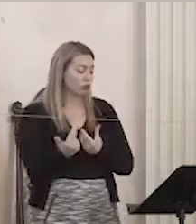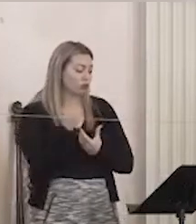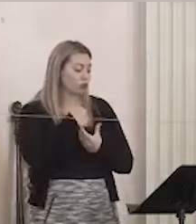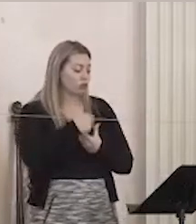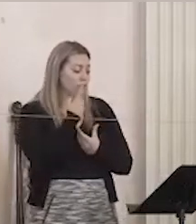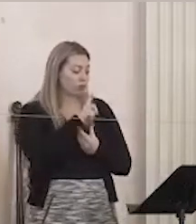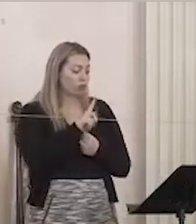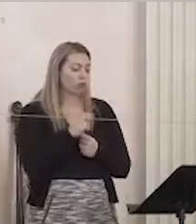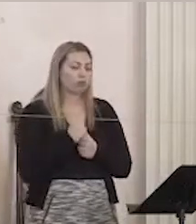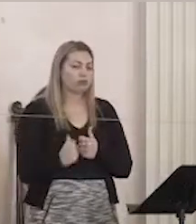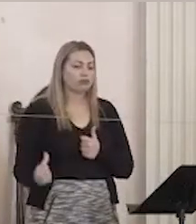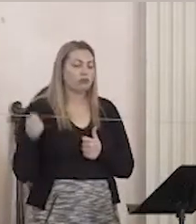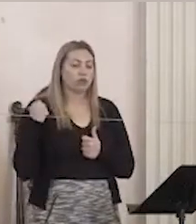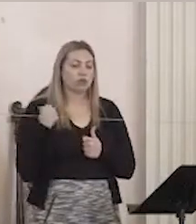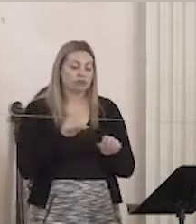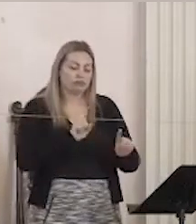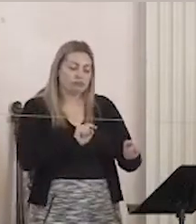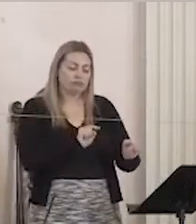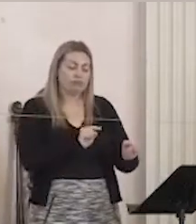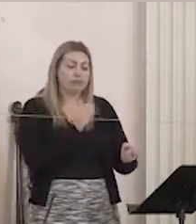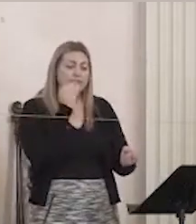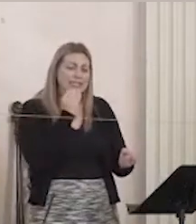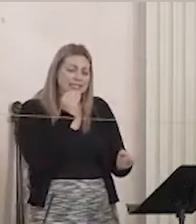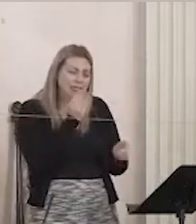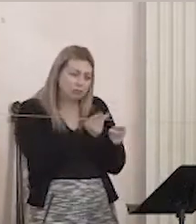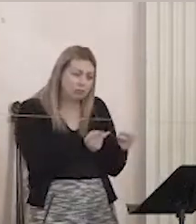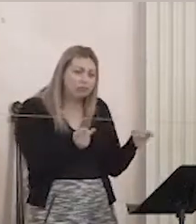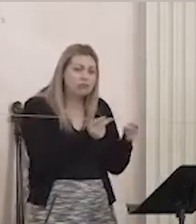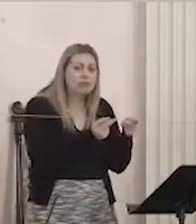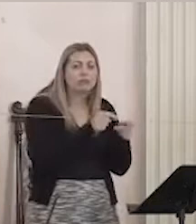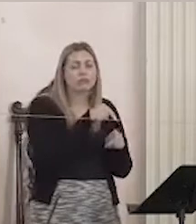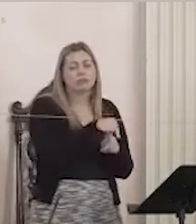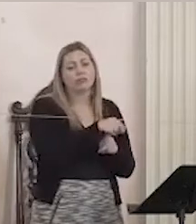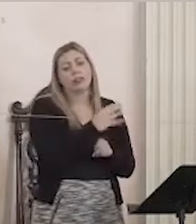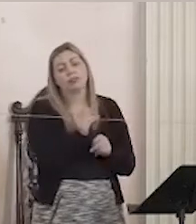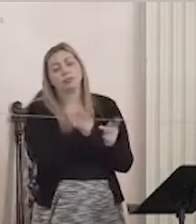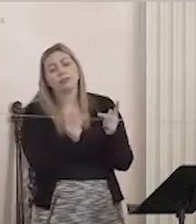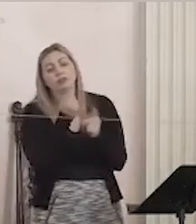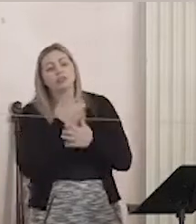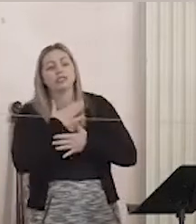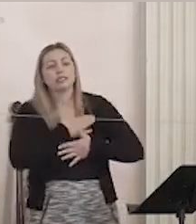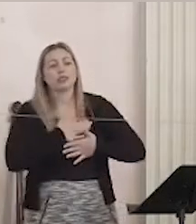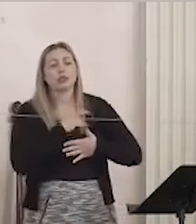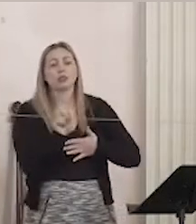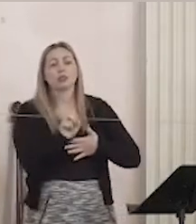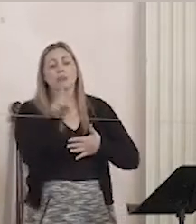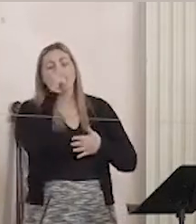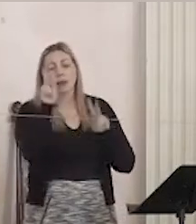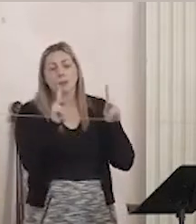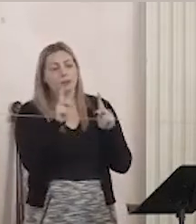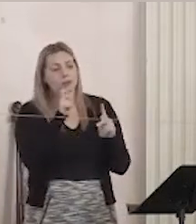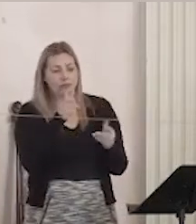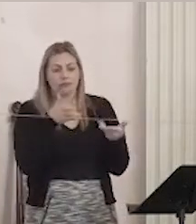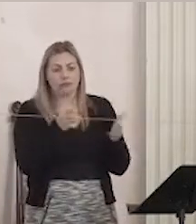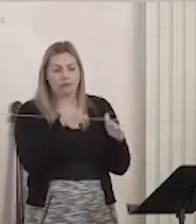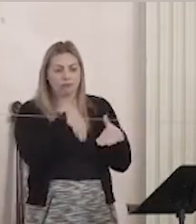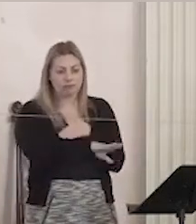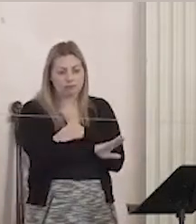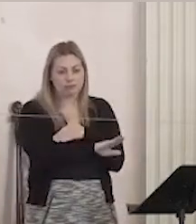join him in refusing to patronize eating places and places of entertainment where blacks were not